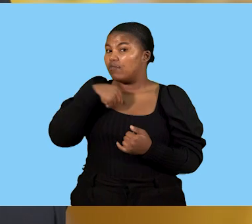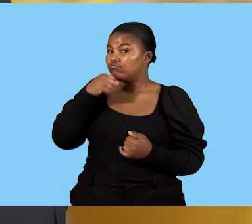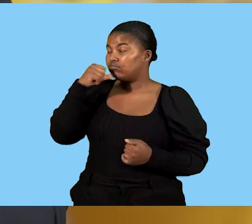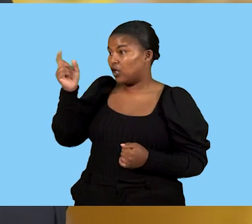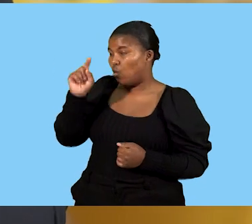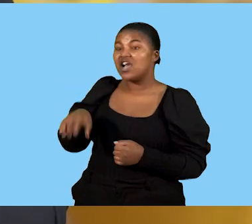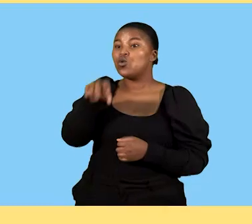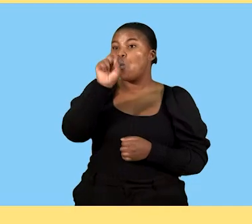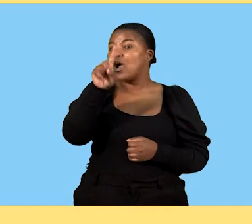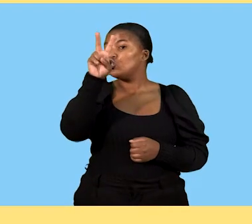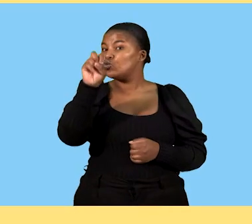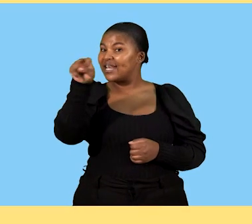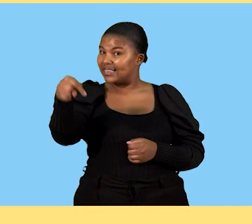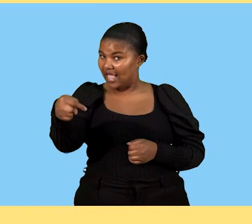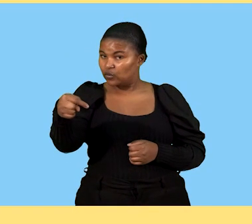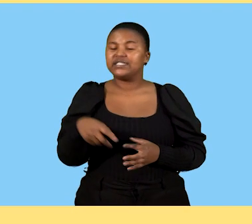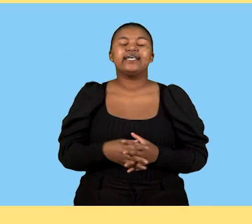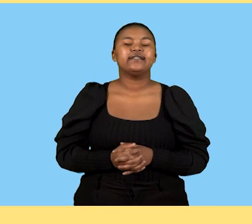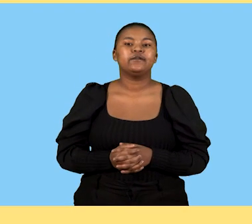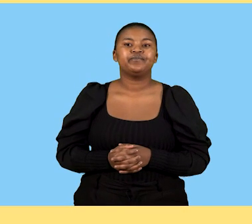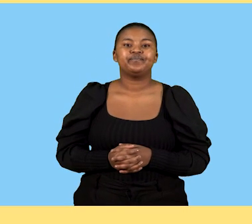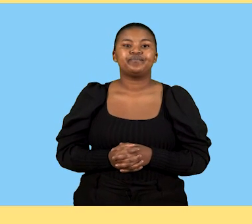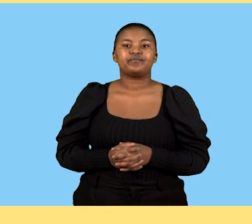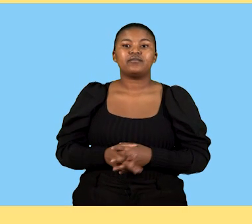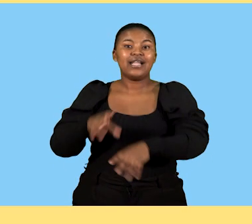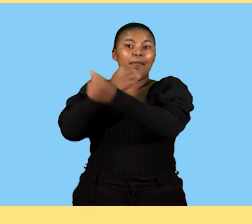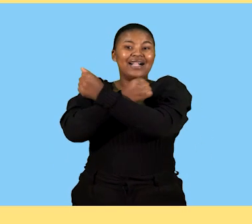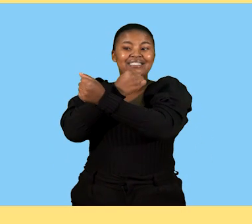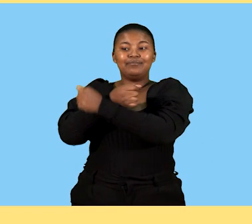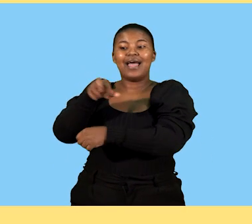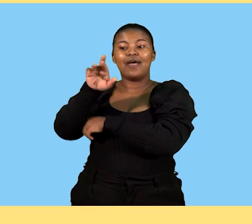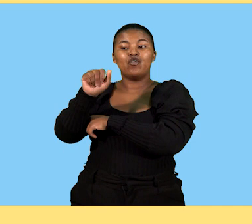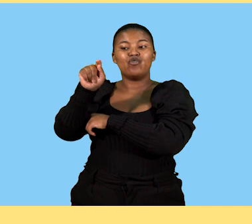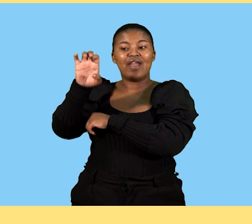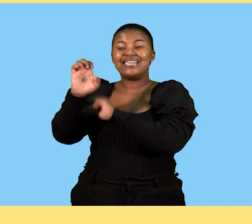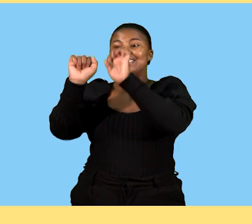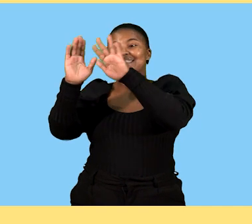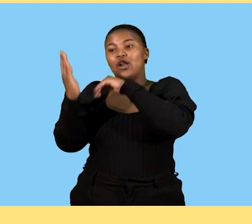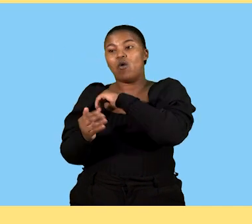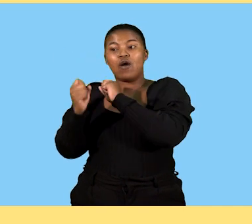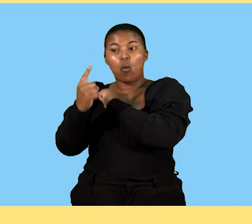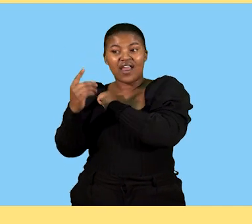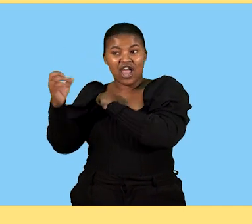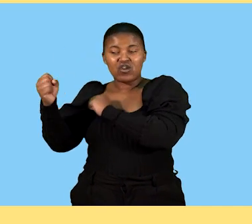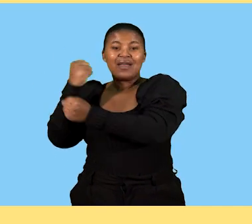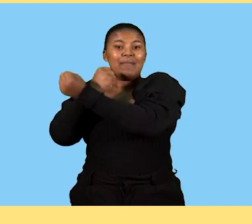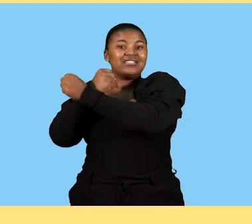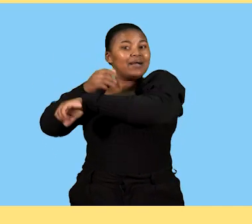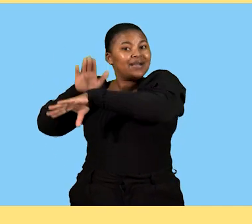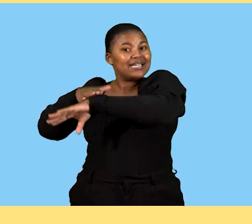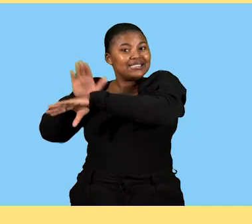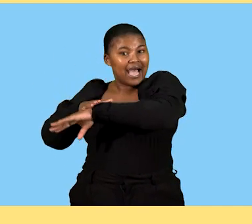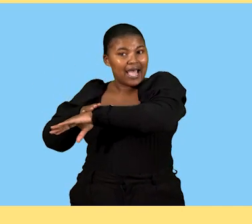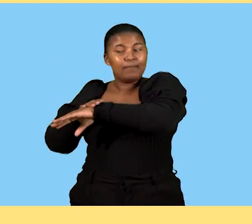then I'll say it is 120,000 multiplied by the rate, which is 10 over 100, multiplied